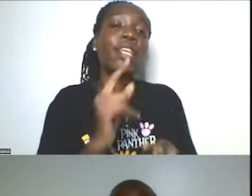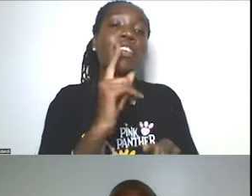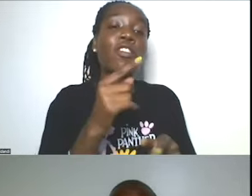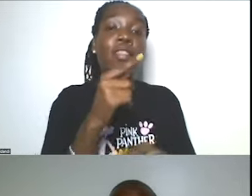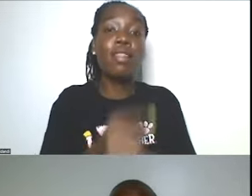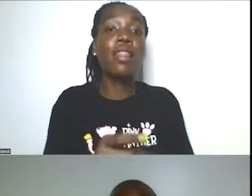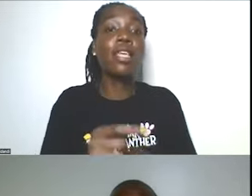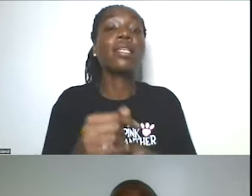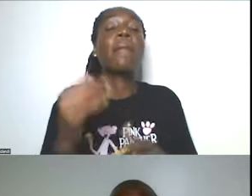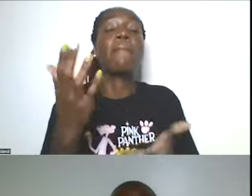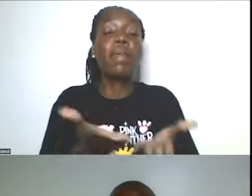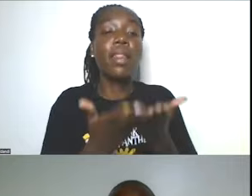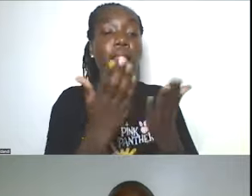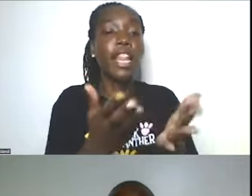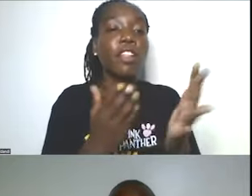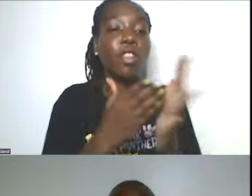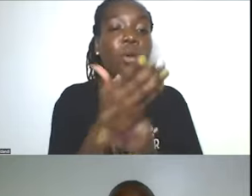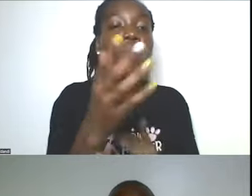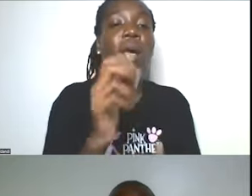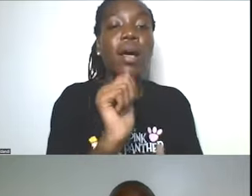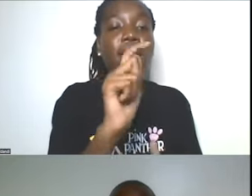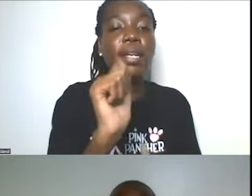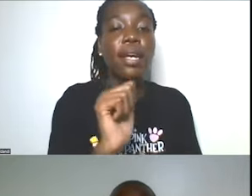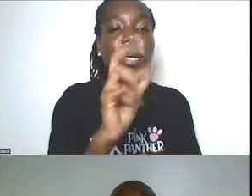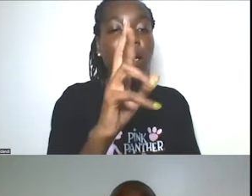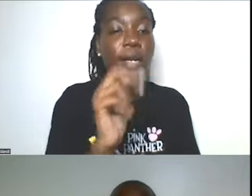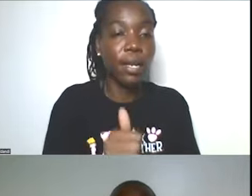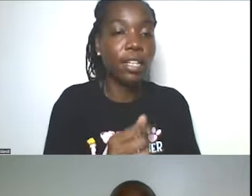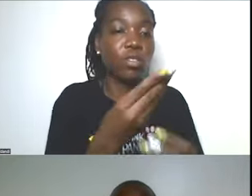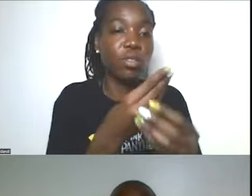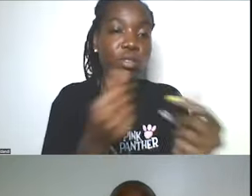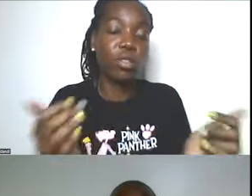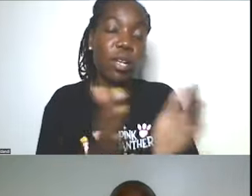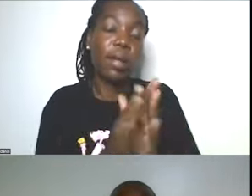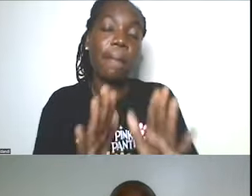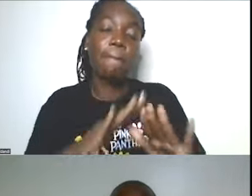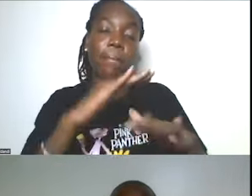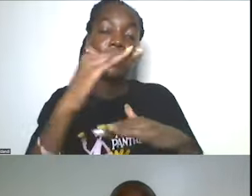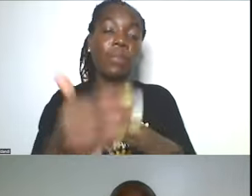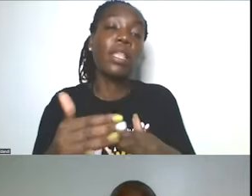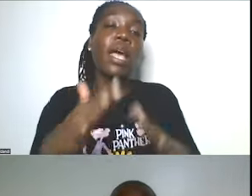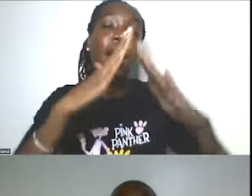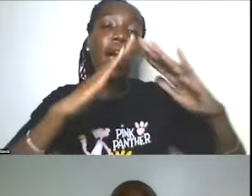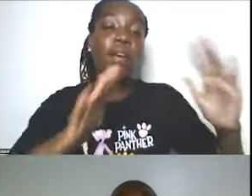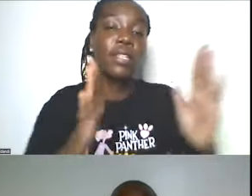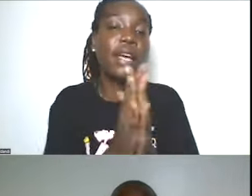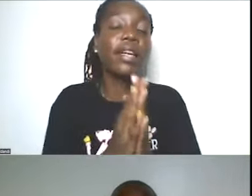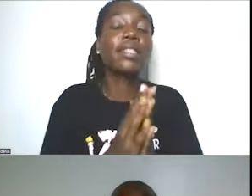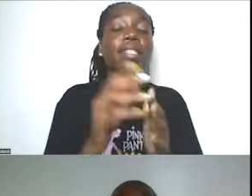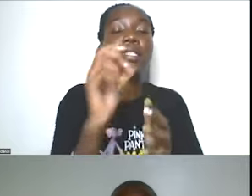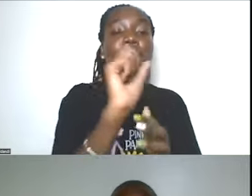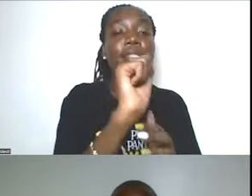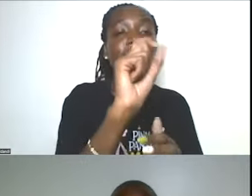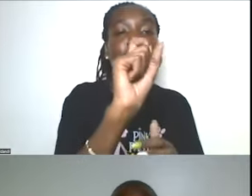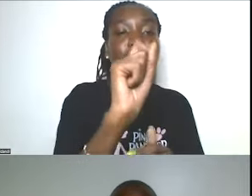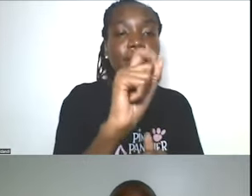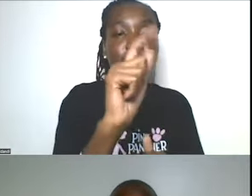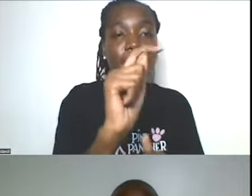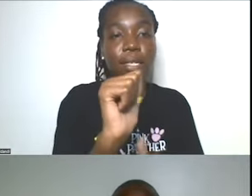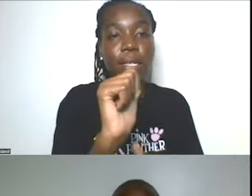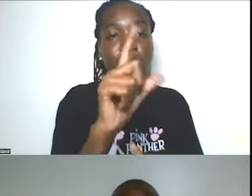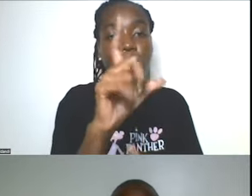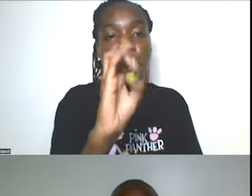to you courtesy of Atara Solutions in partnership with Balcon Housing and Stallion Construction Company. We really appreciate you, our